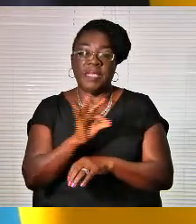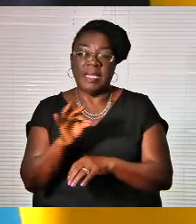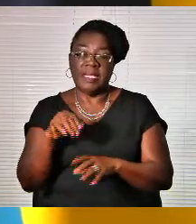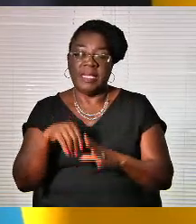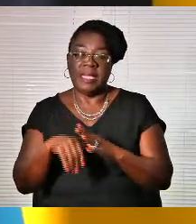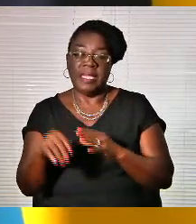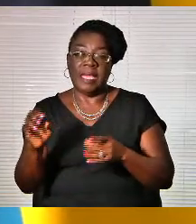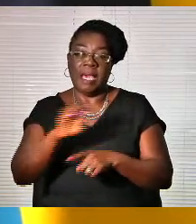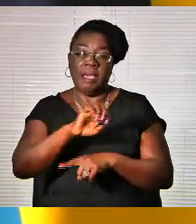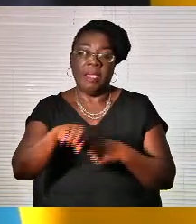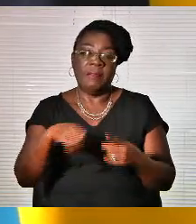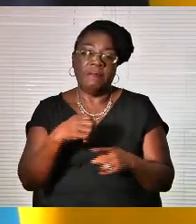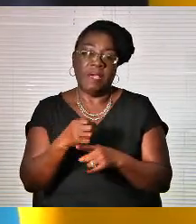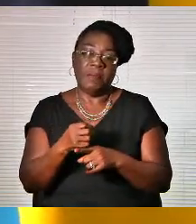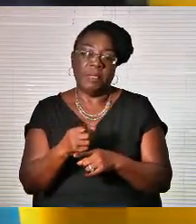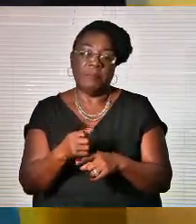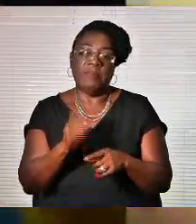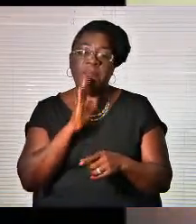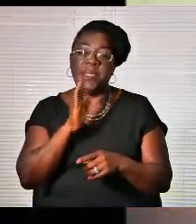Karen Bain.